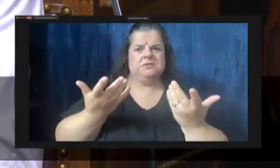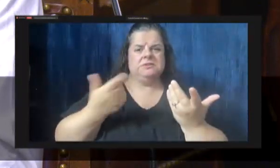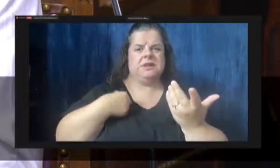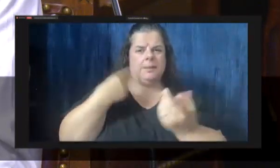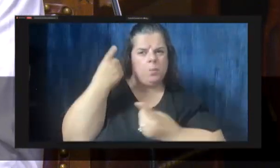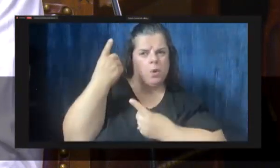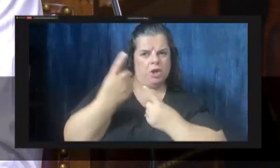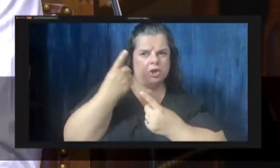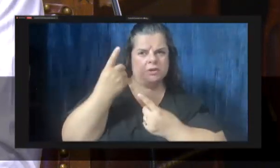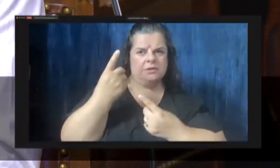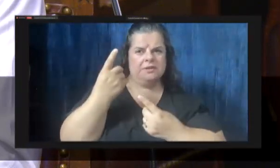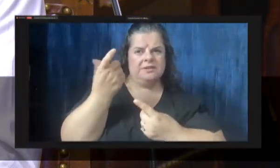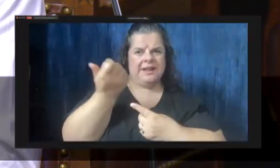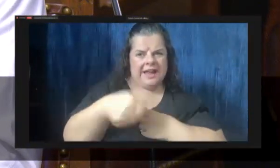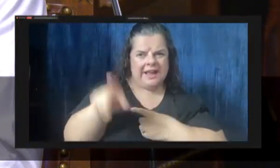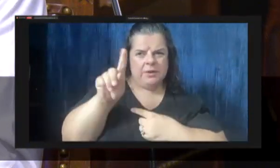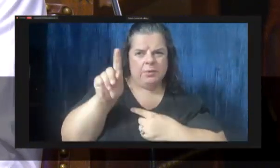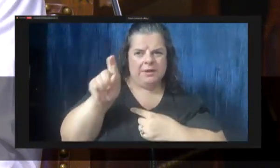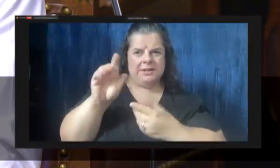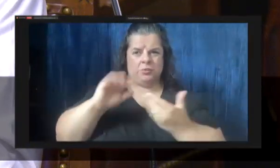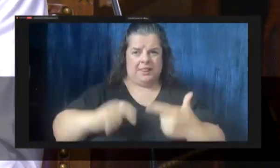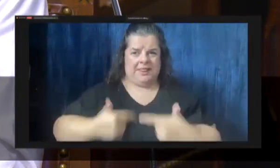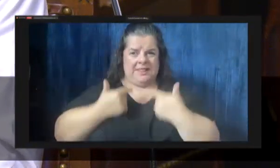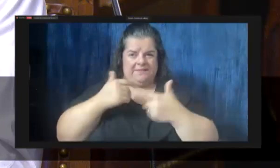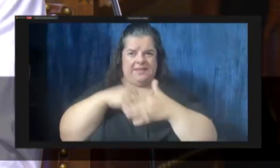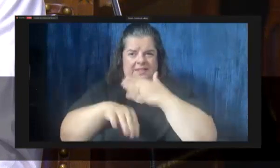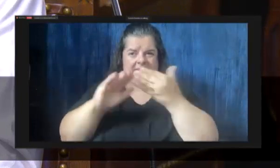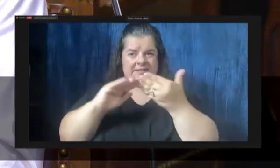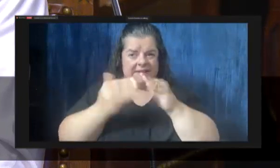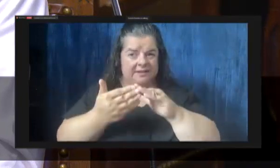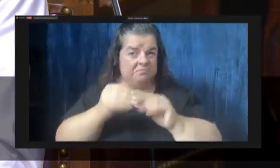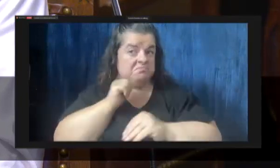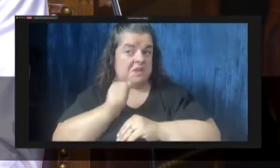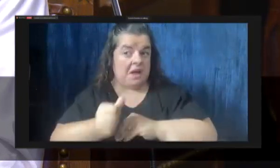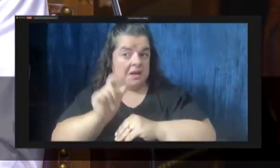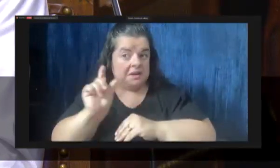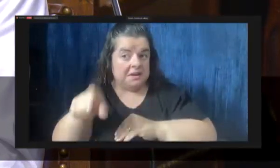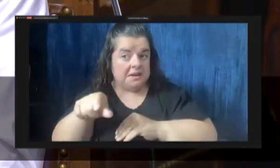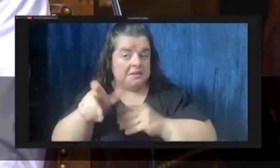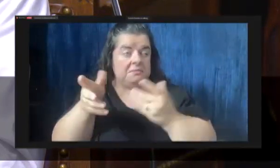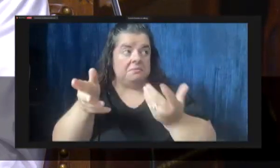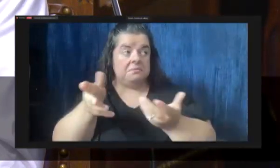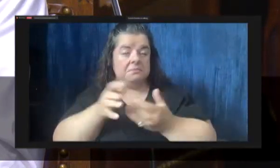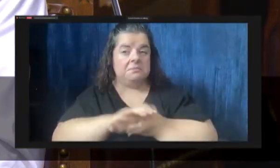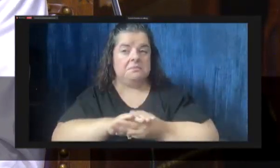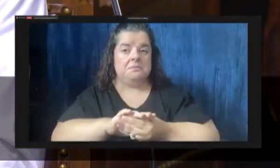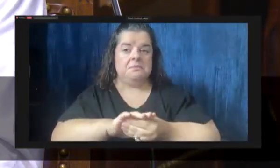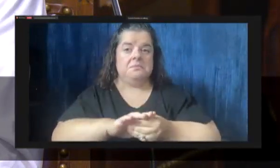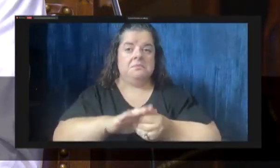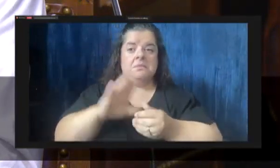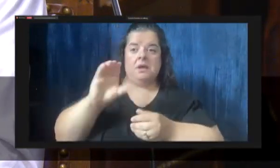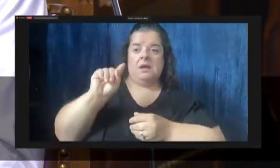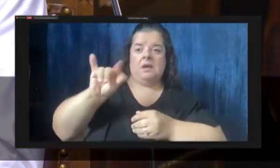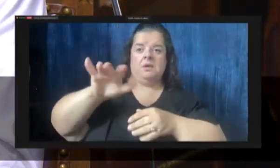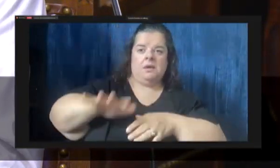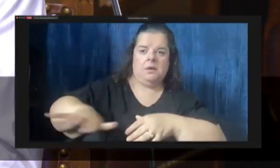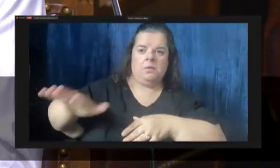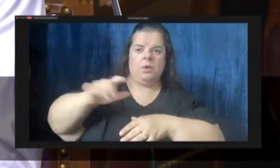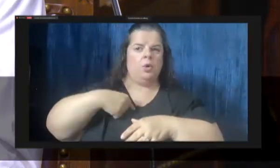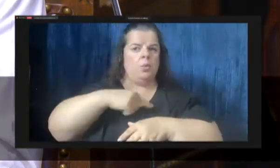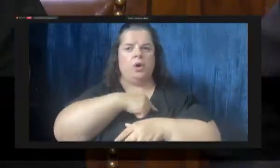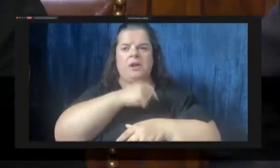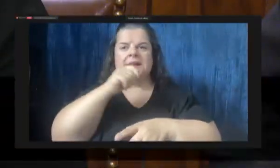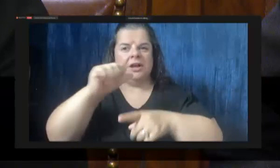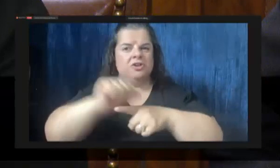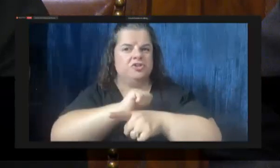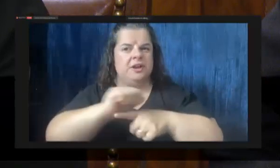anybody, do they need to be a city resident? Do they not? Can they be, you know, countywide? Yeah, if I could just clarify, because we're not going to be training them. Our